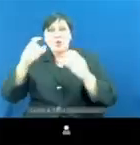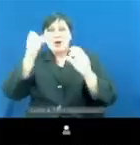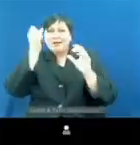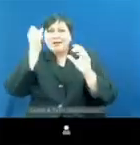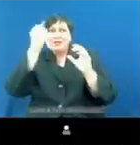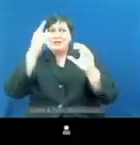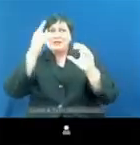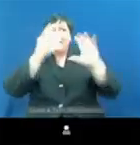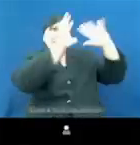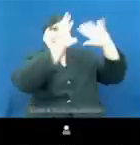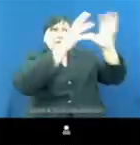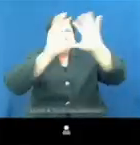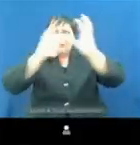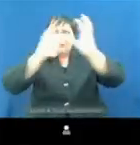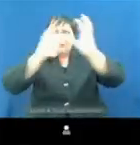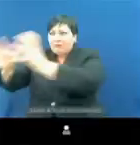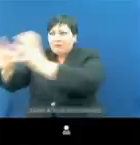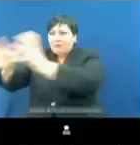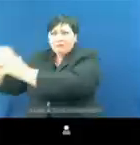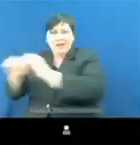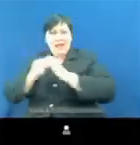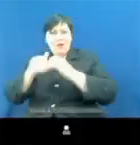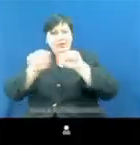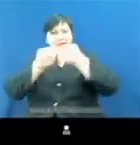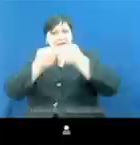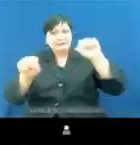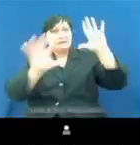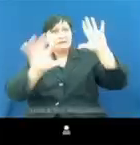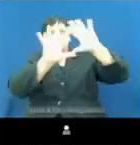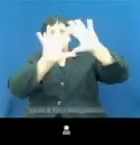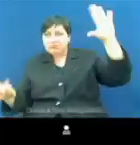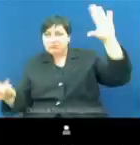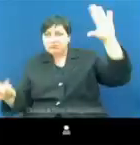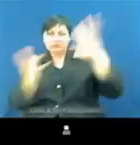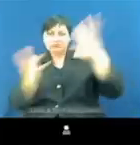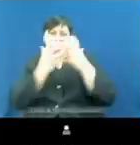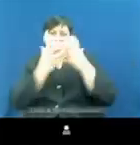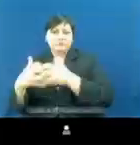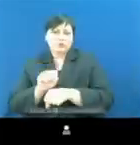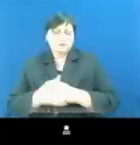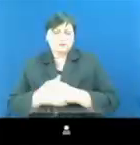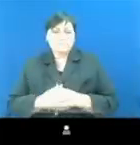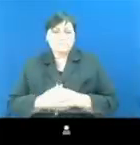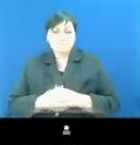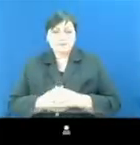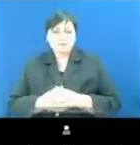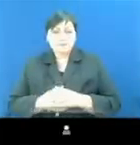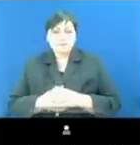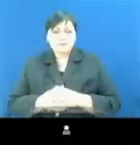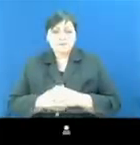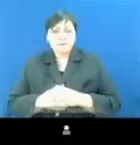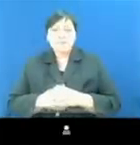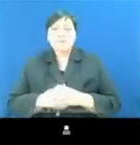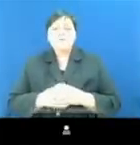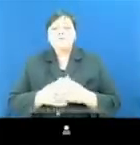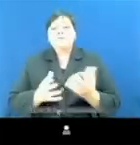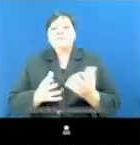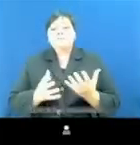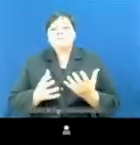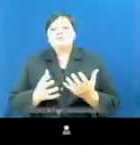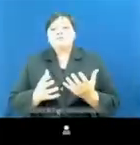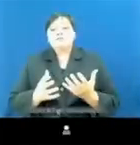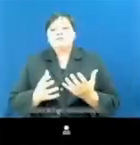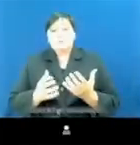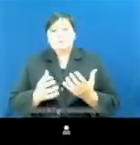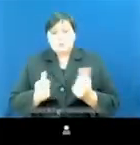system is set up and how it works. You also need to understand the difference